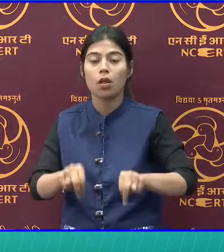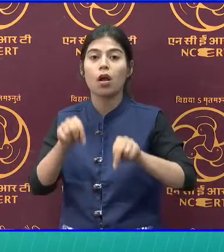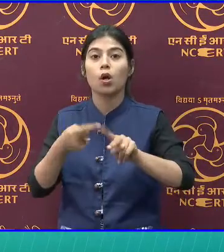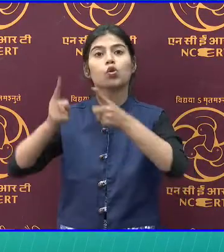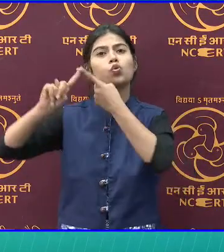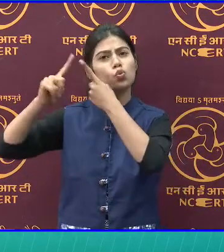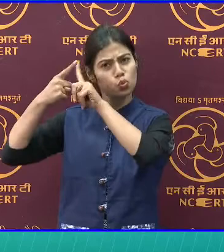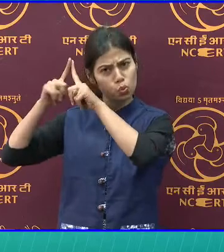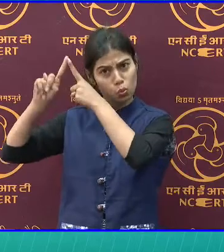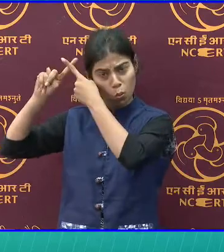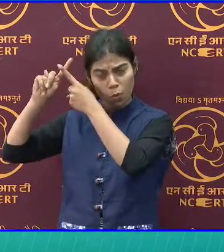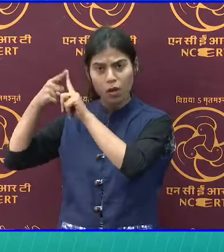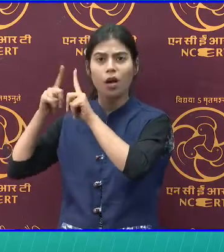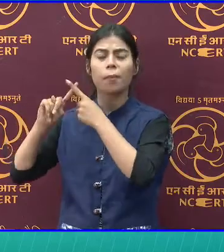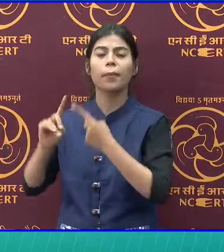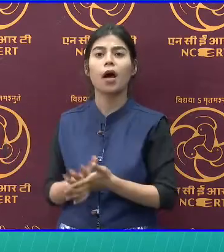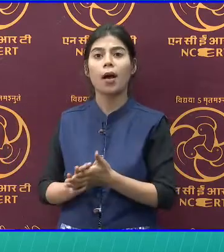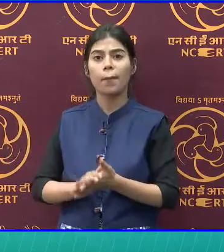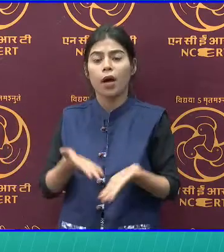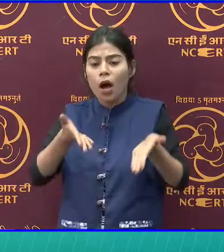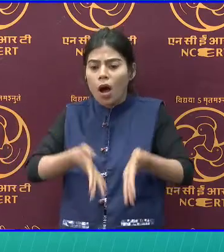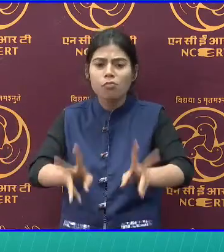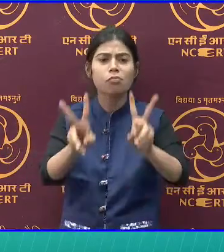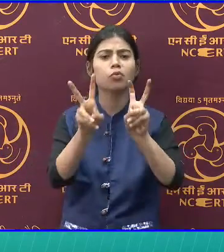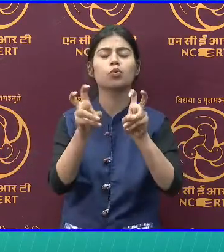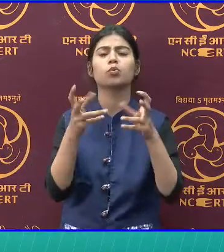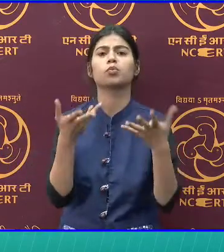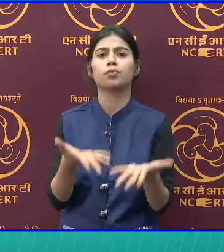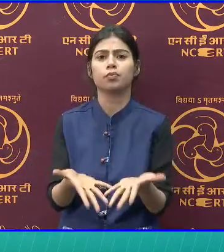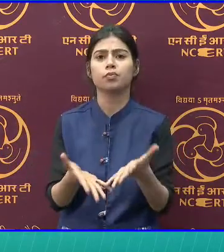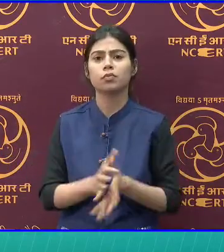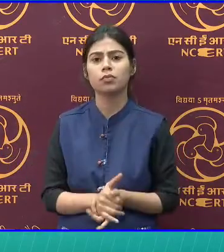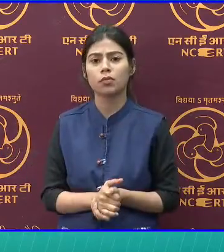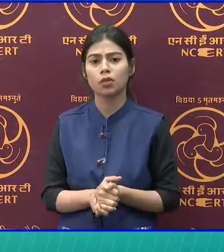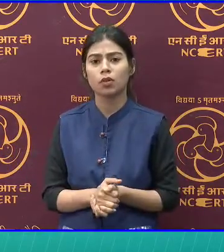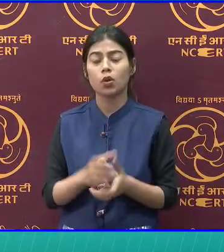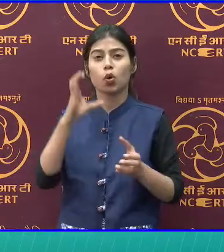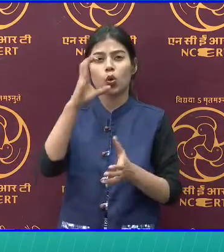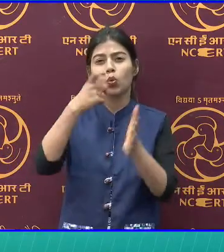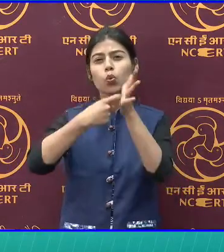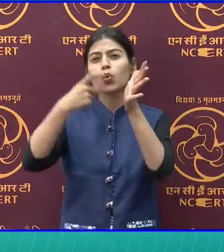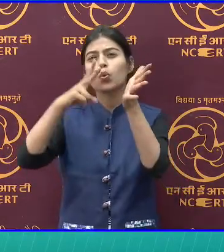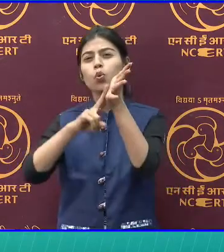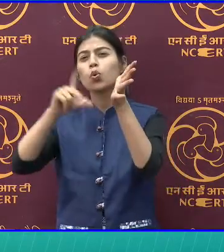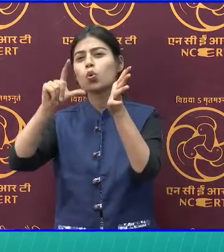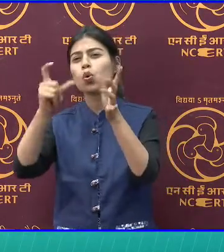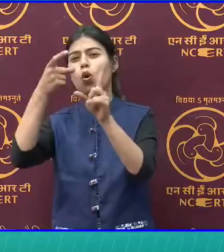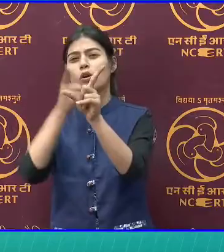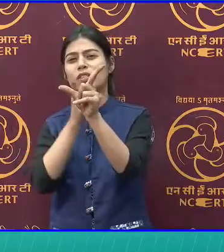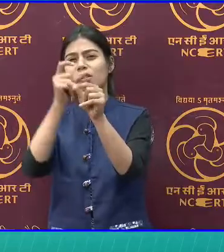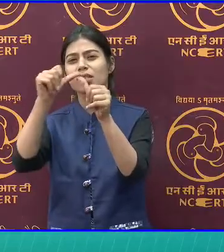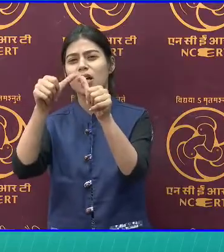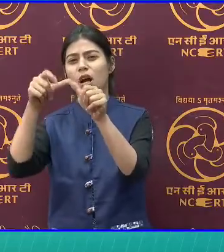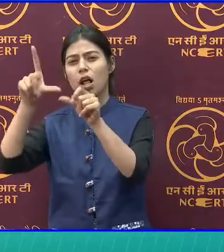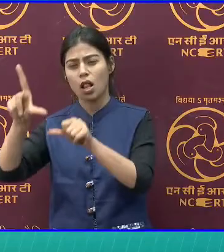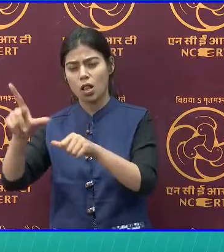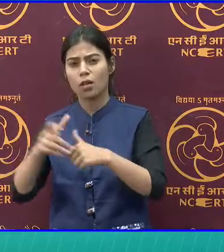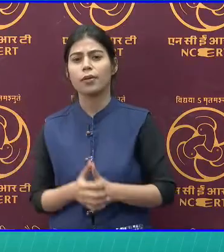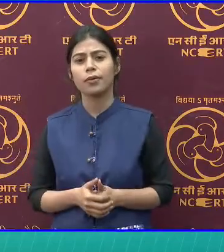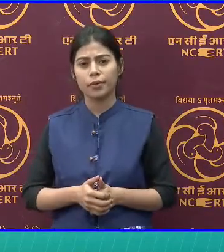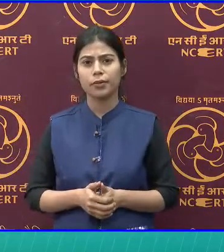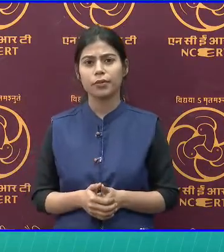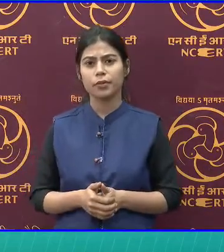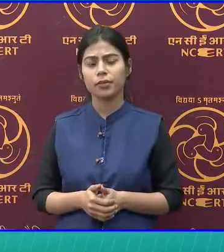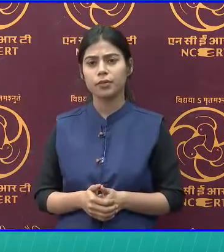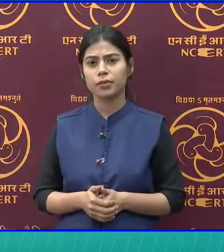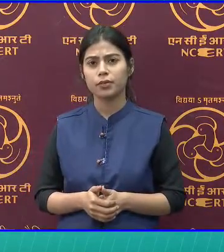past. So rather talking about the entire history in terms of chronologically ancient India, medieval India, modern India, let us look at important